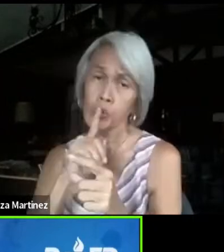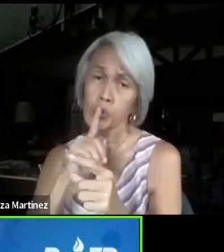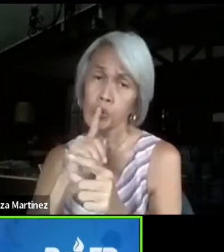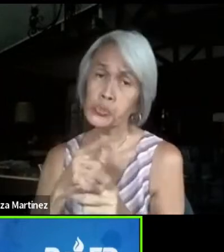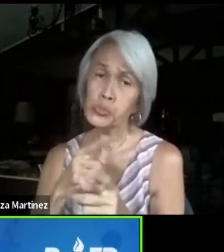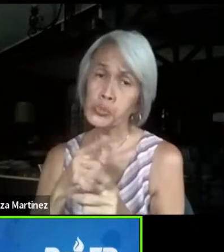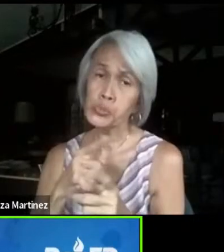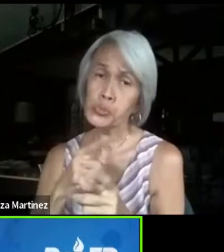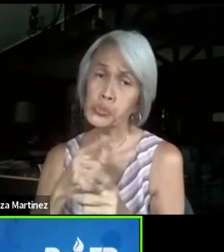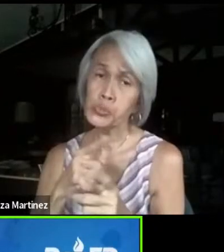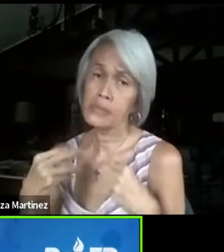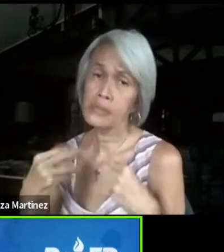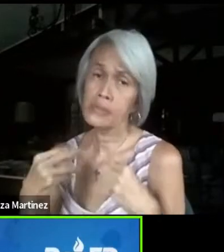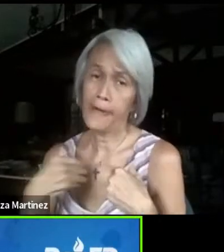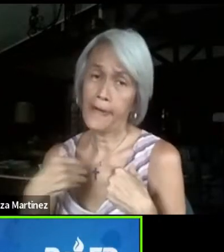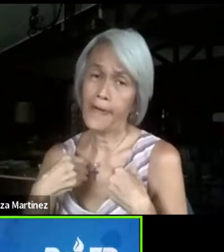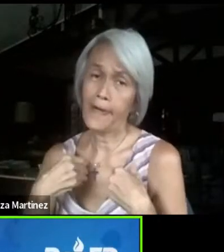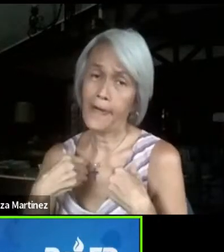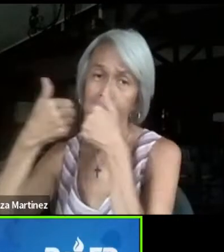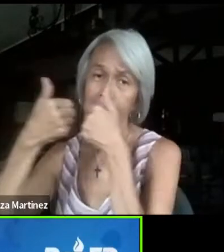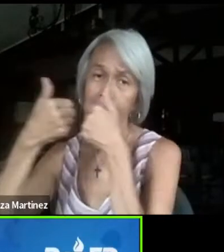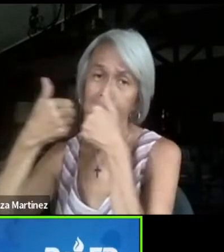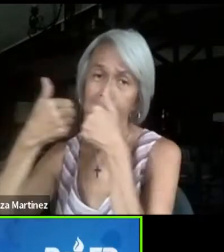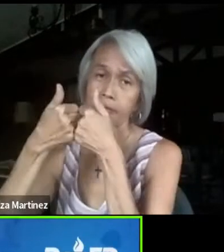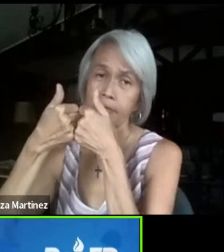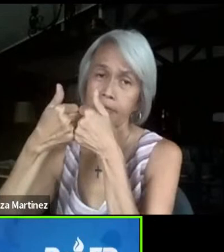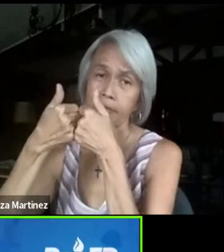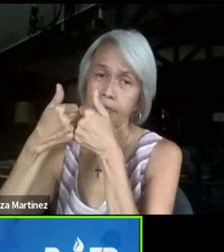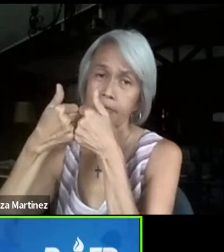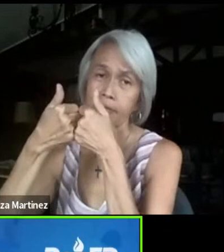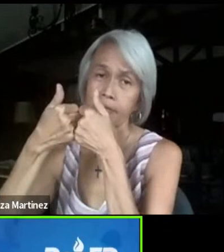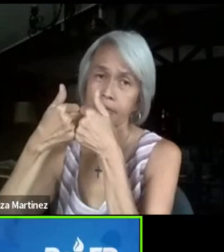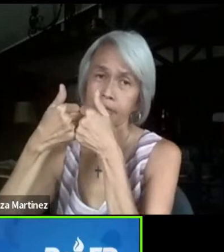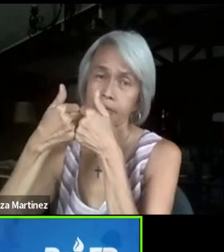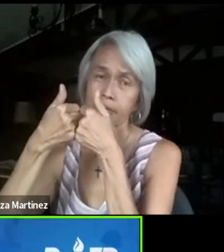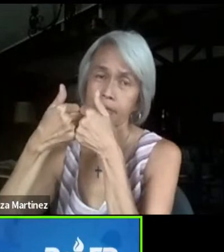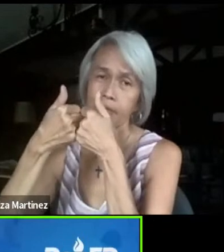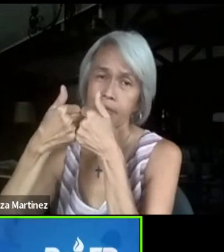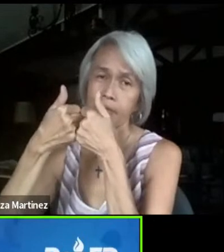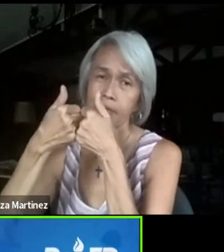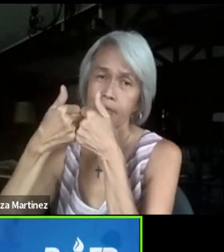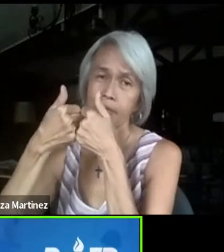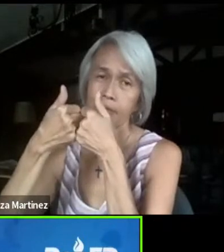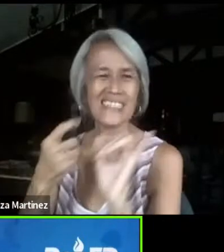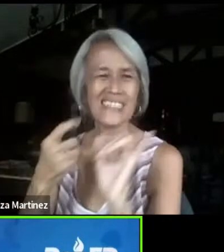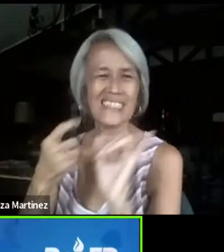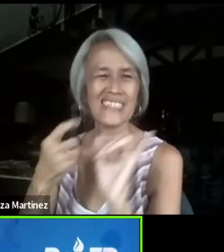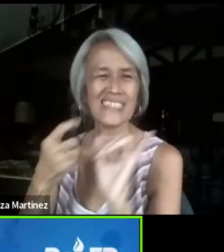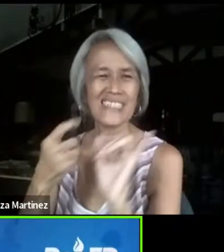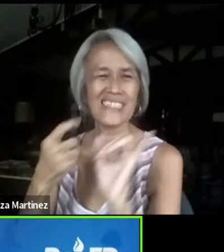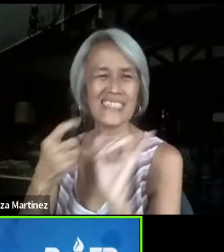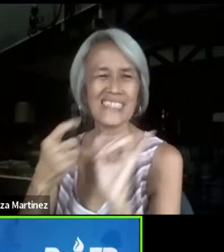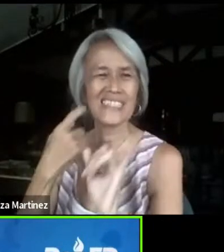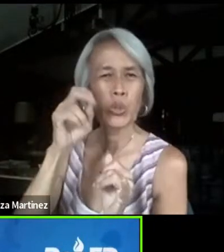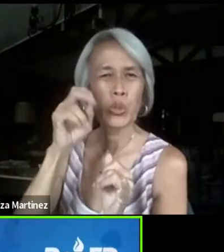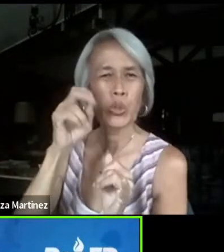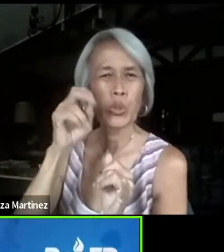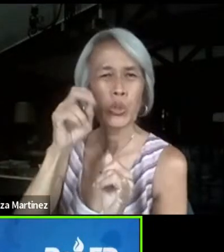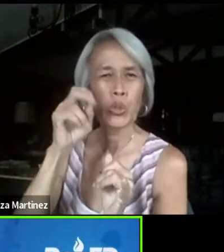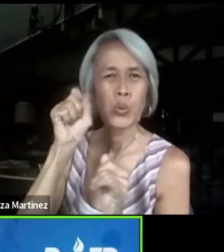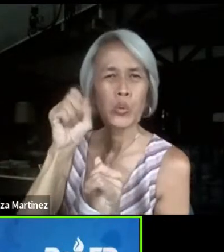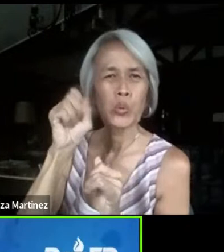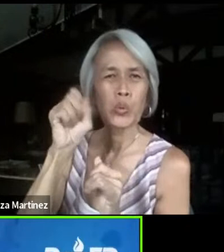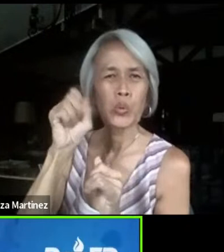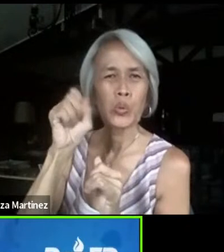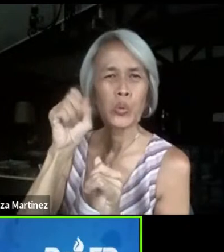po ng nasabi kanina ng ating mahal na USEC, ito po ay alam na po ng ating